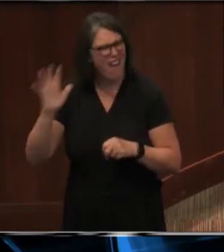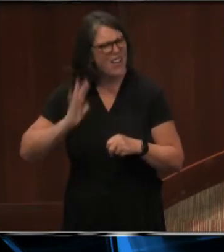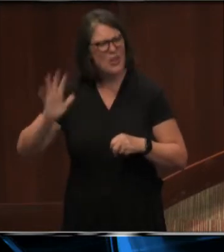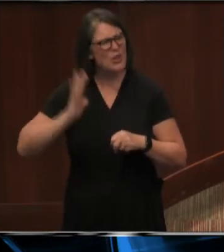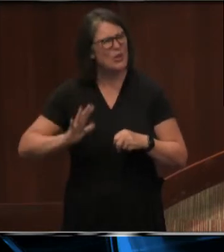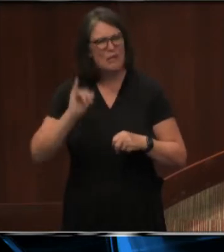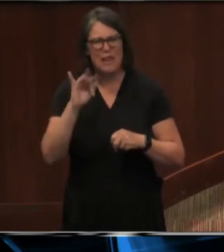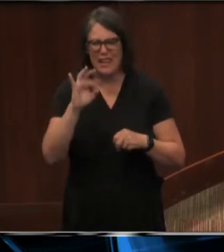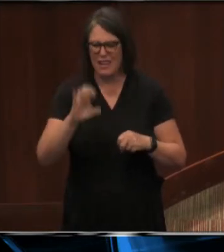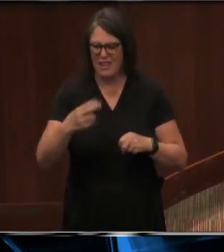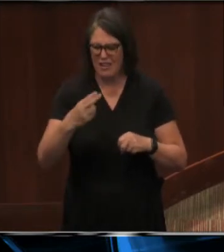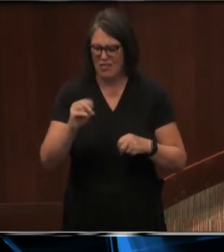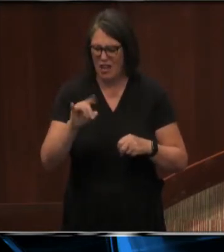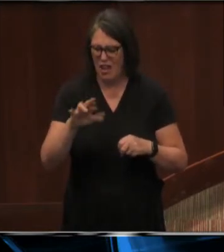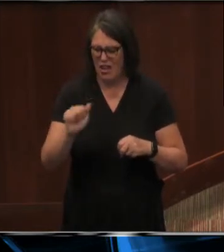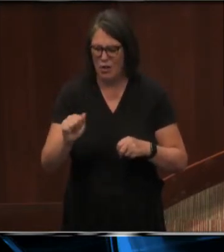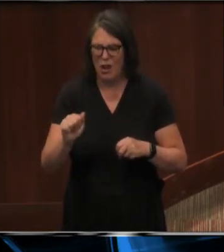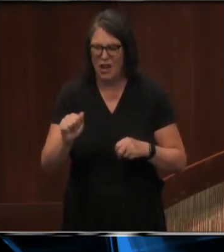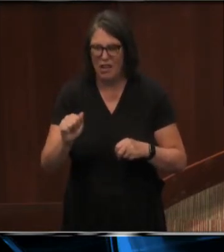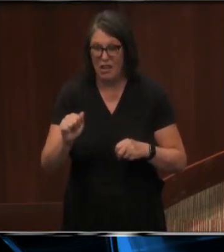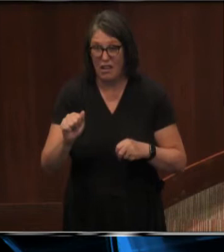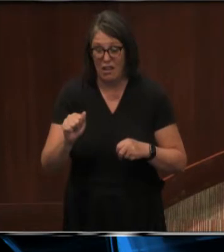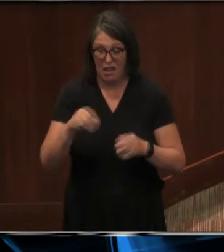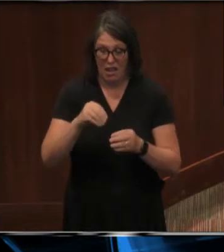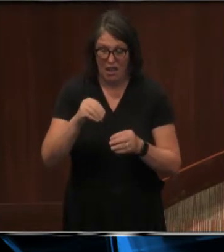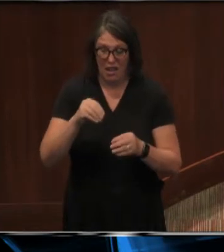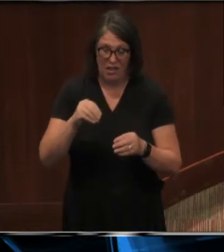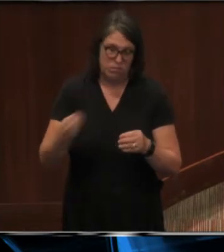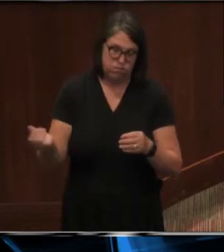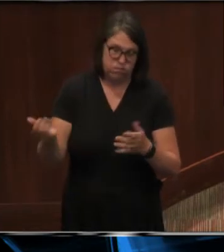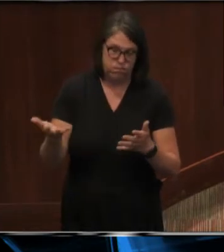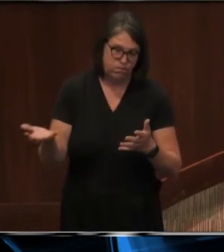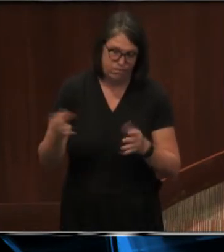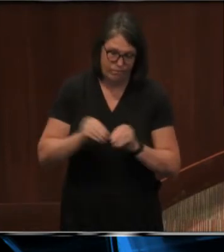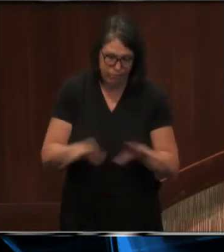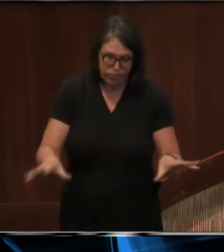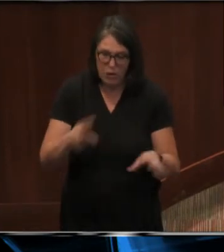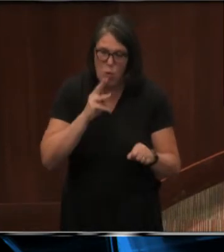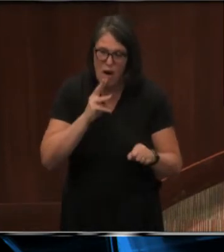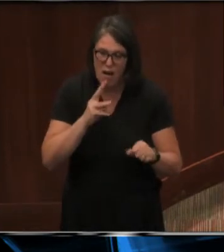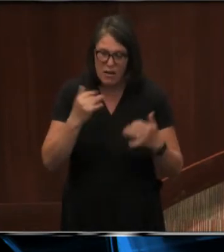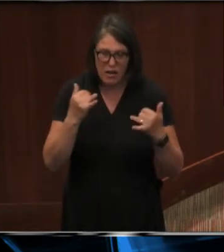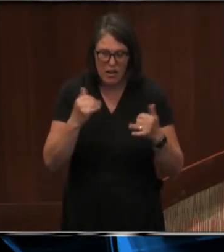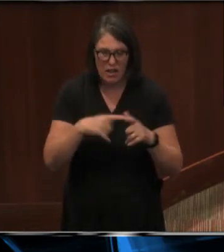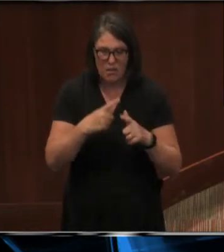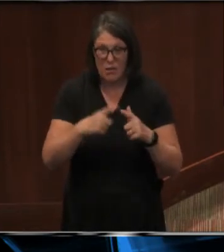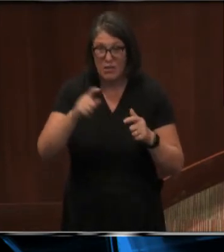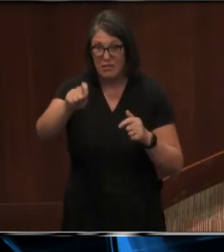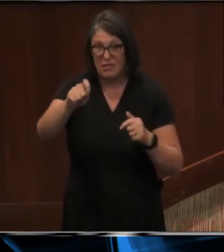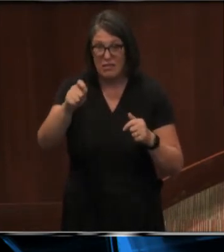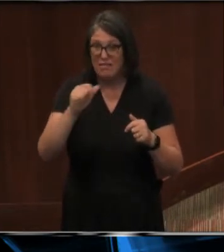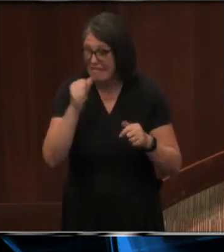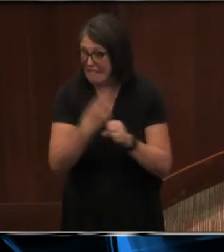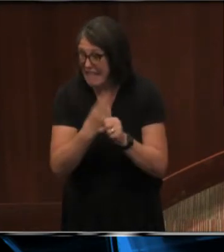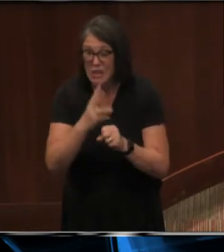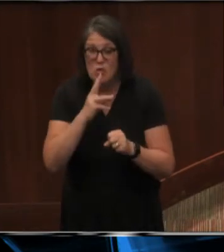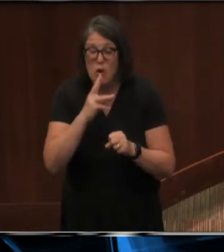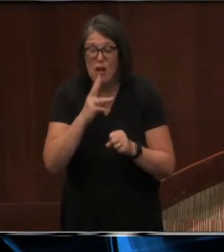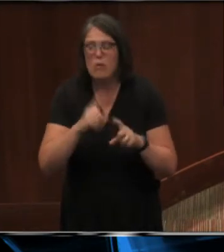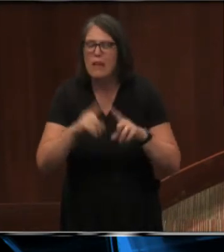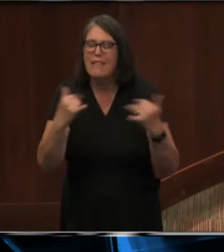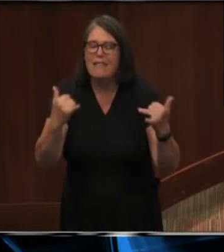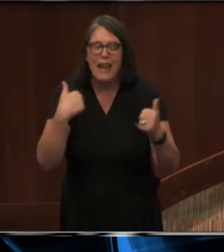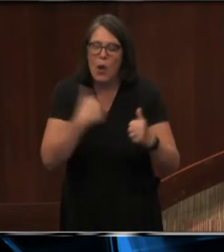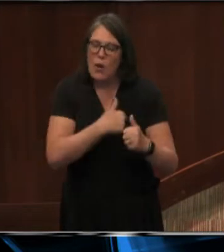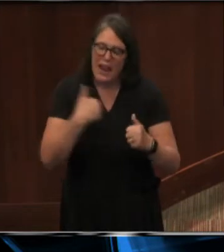if cholera got into the water, you just take the handle off the pump. Now we have ways of keeping seepage into